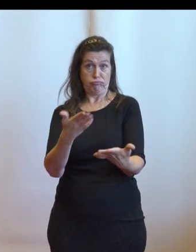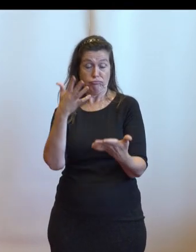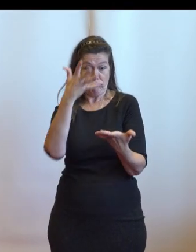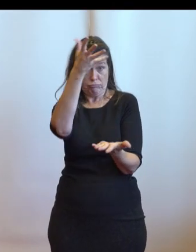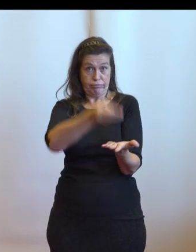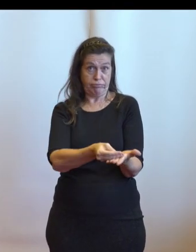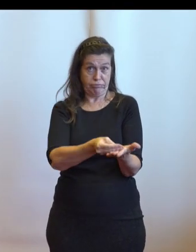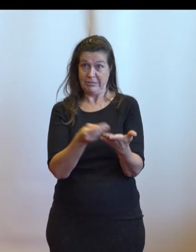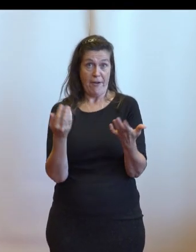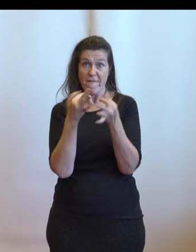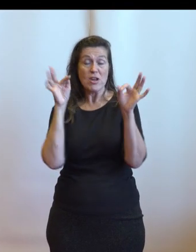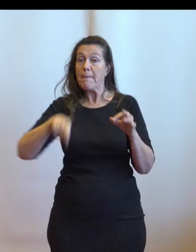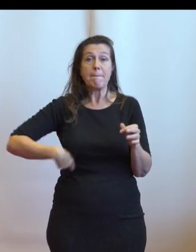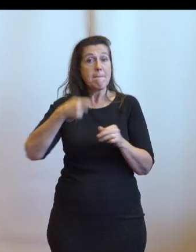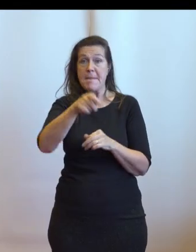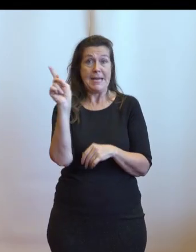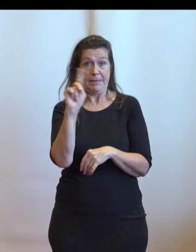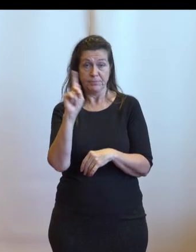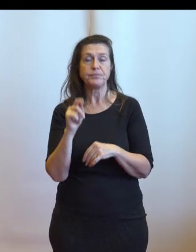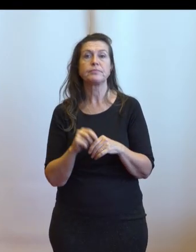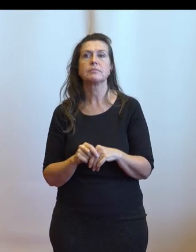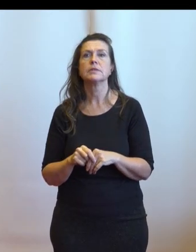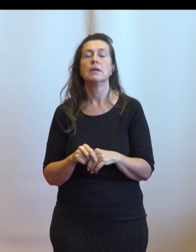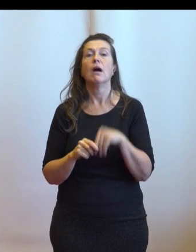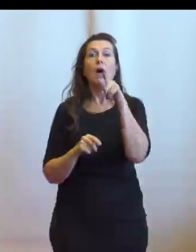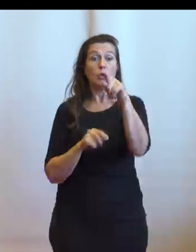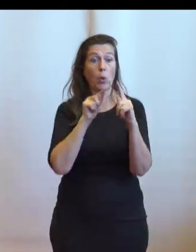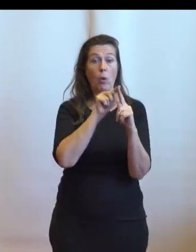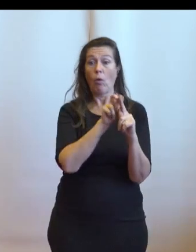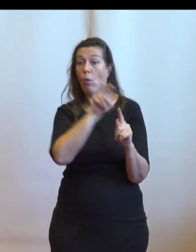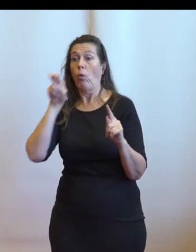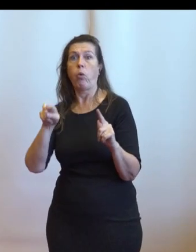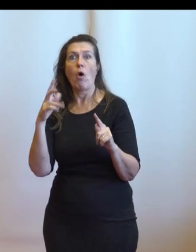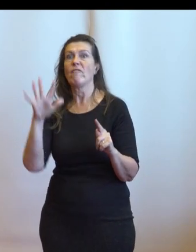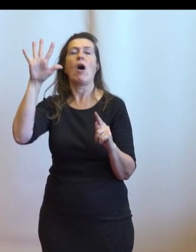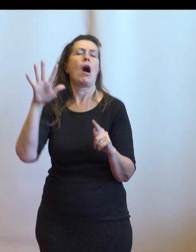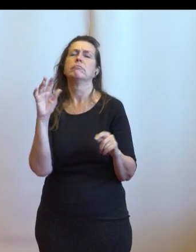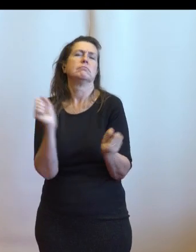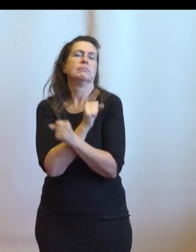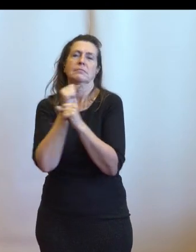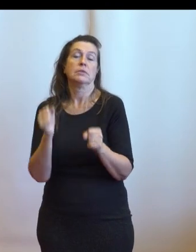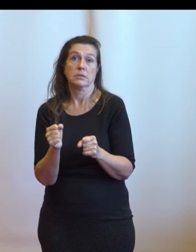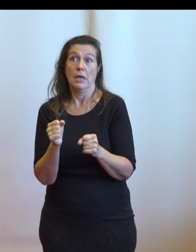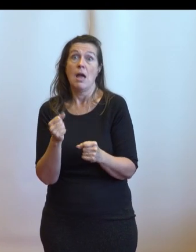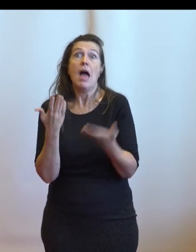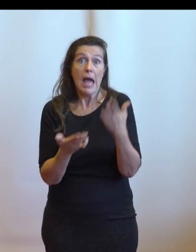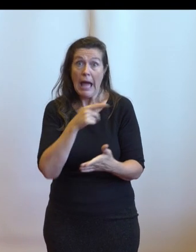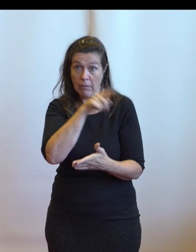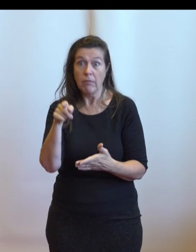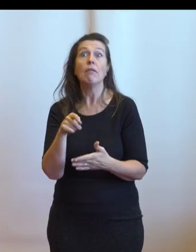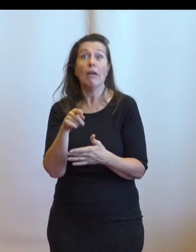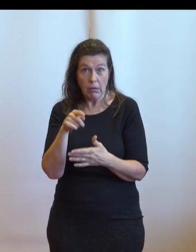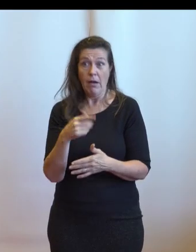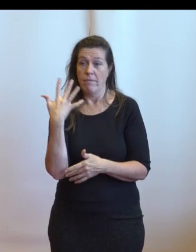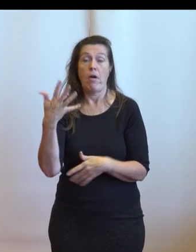freebie, then don't expect to come up with 5s, because actually, realistically, that's not very likely. If you do, brilliant, that's fantastic,